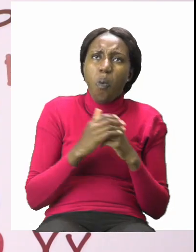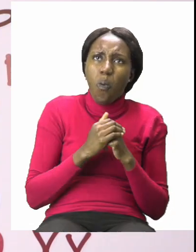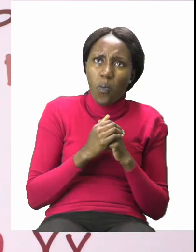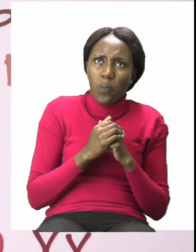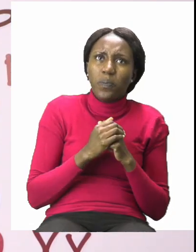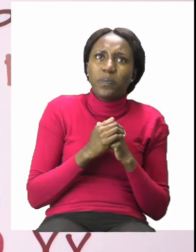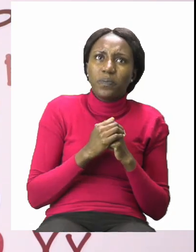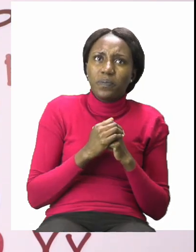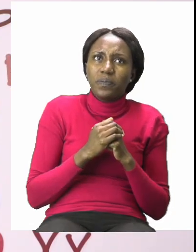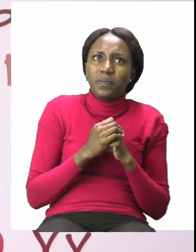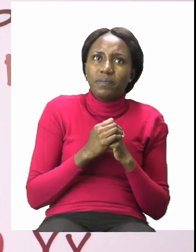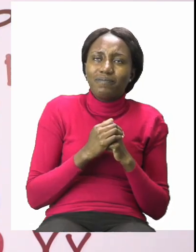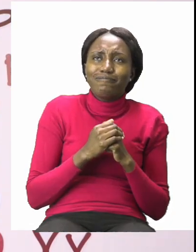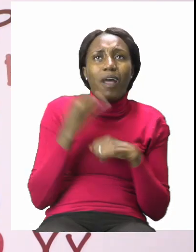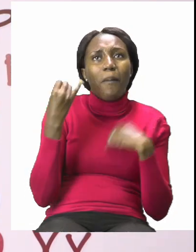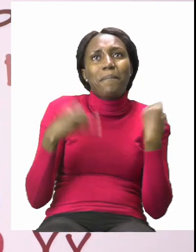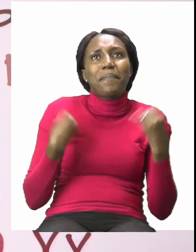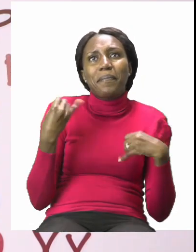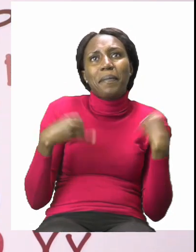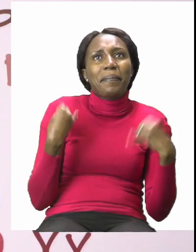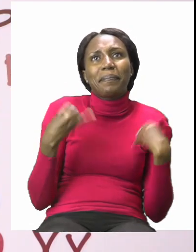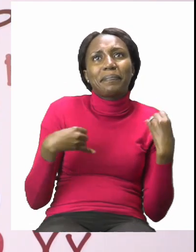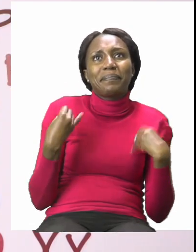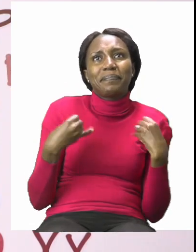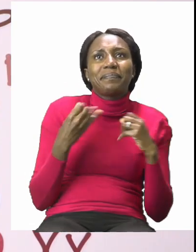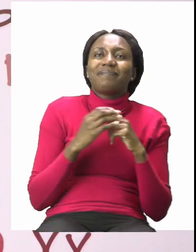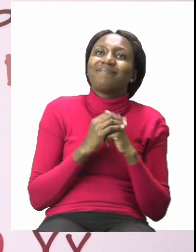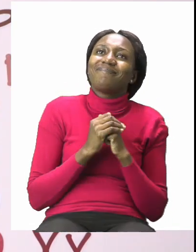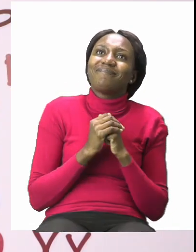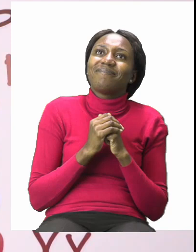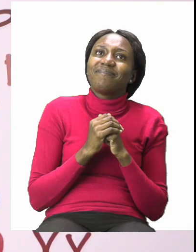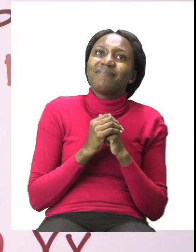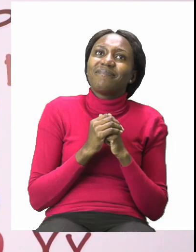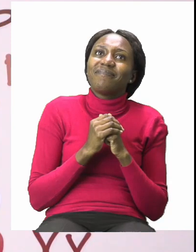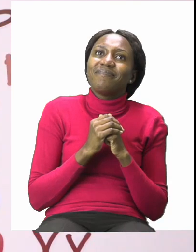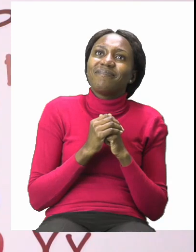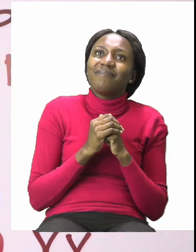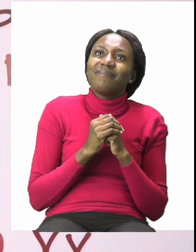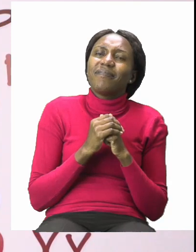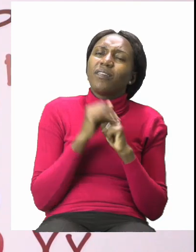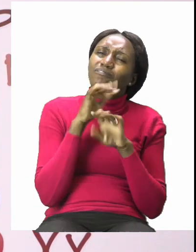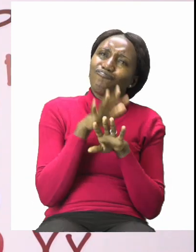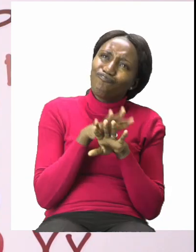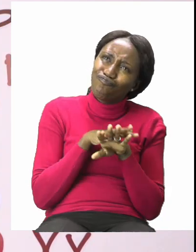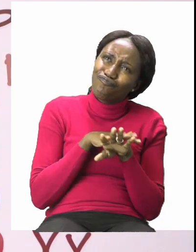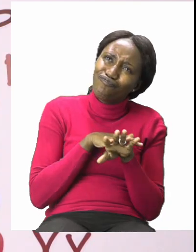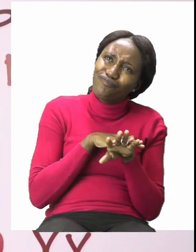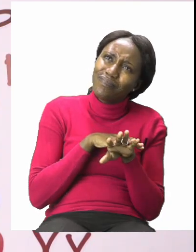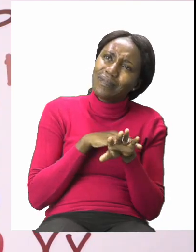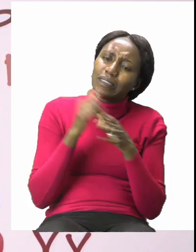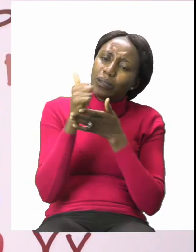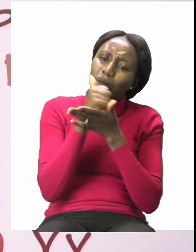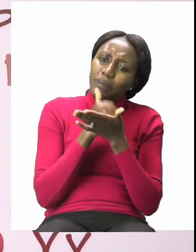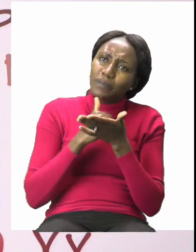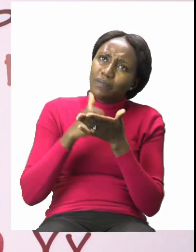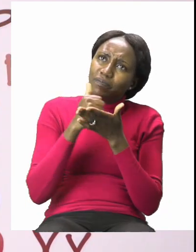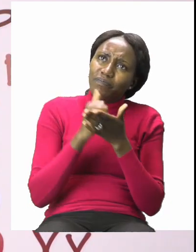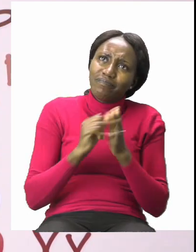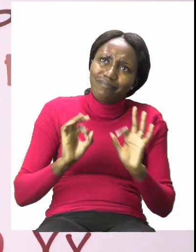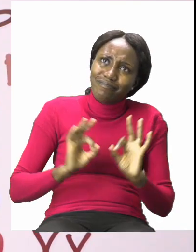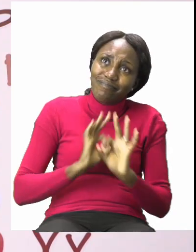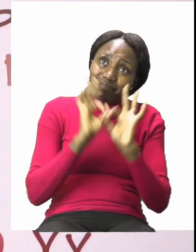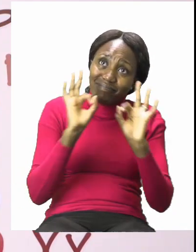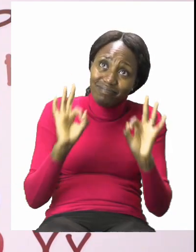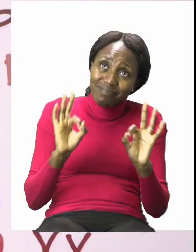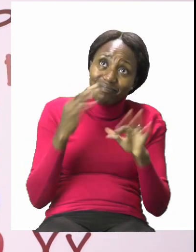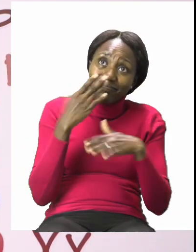name. Have fun, boys and girls, with all the exercises. Take your time, and when you're done, show an adult so that